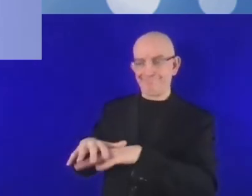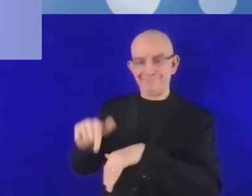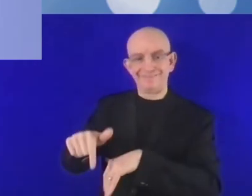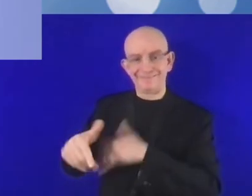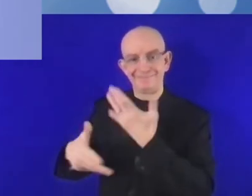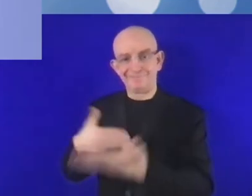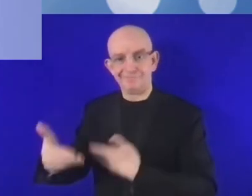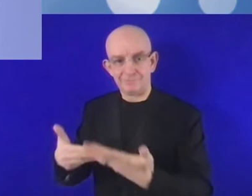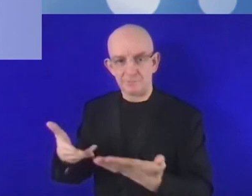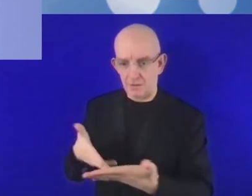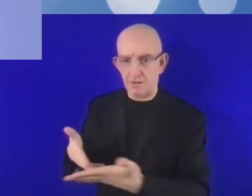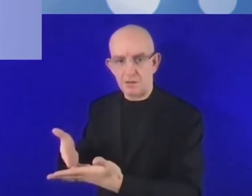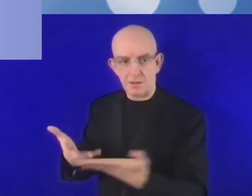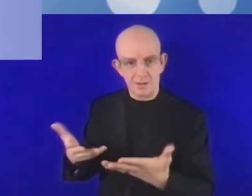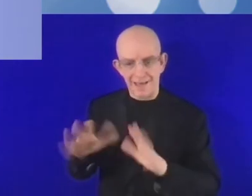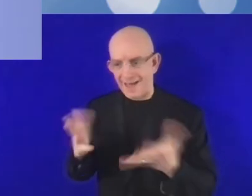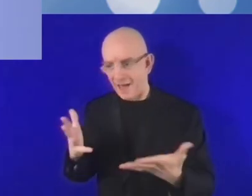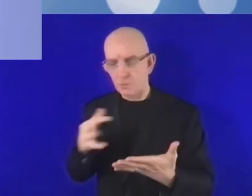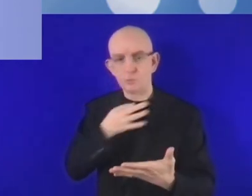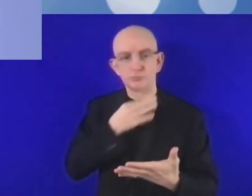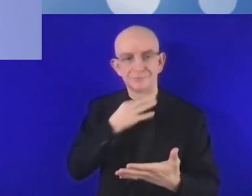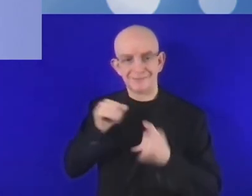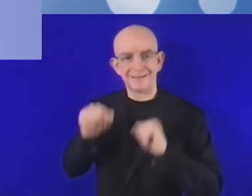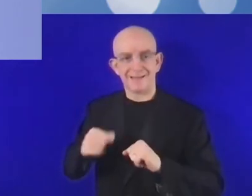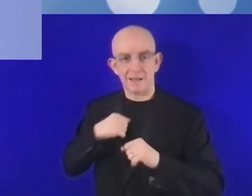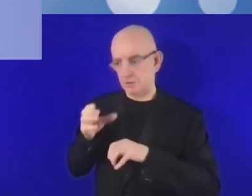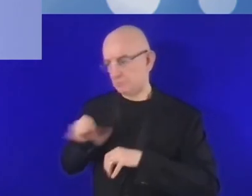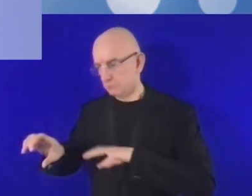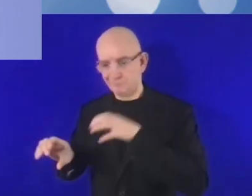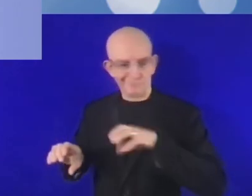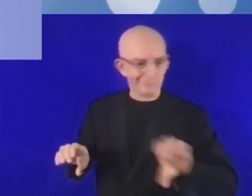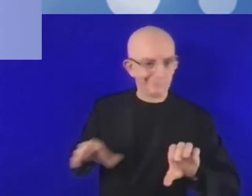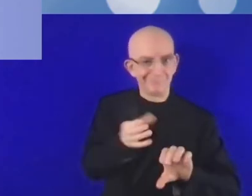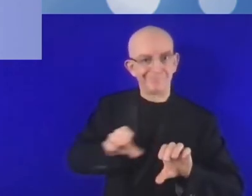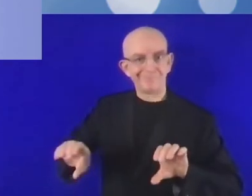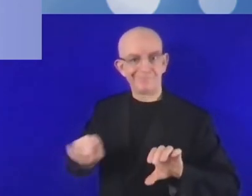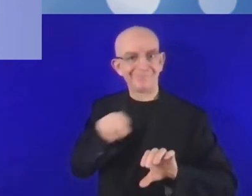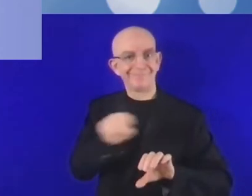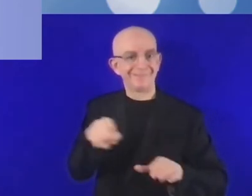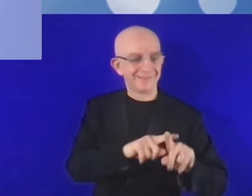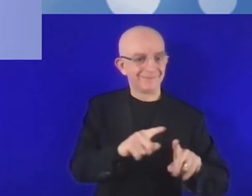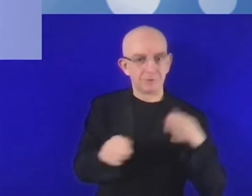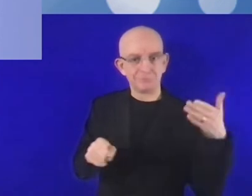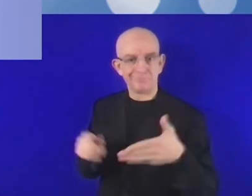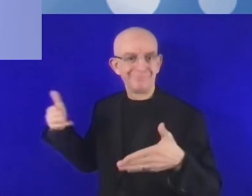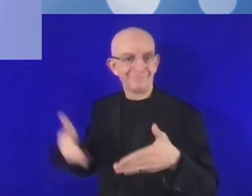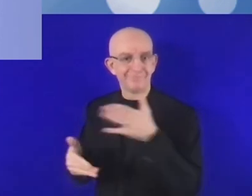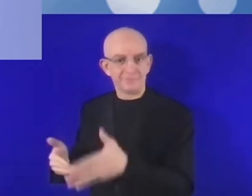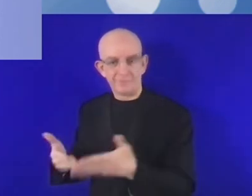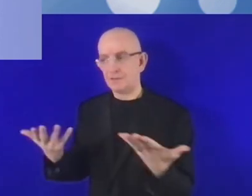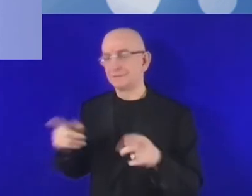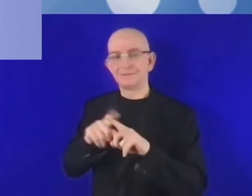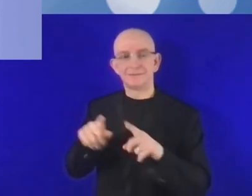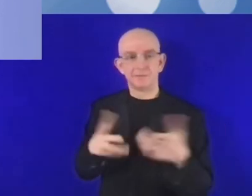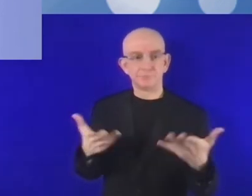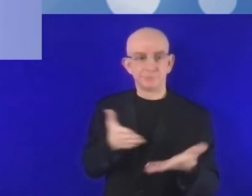namely instruments like equity and venture debt finance so precisely among the instruments which